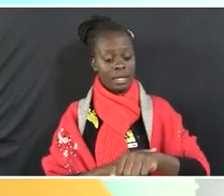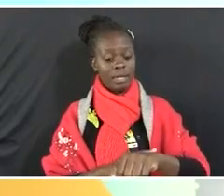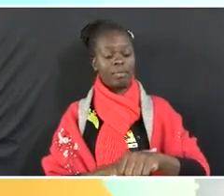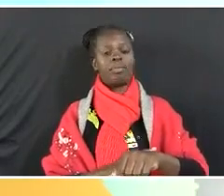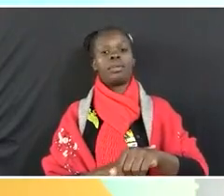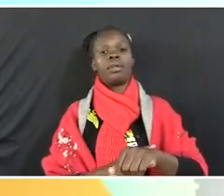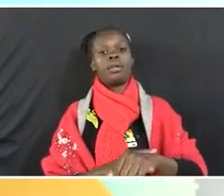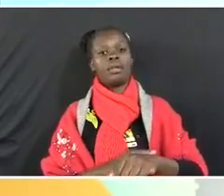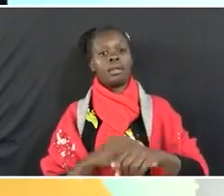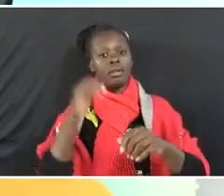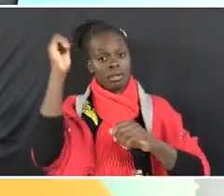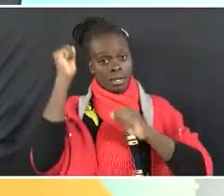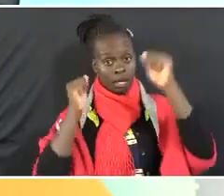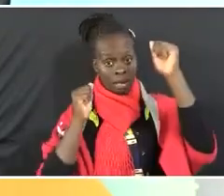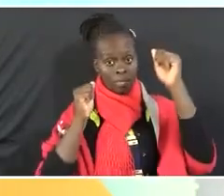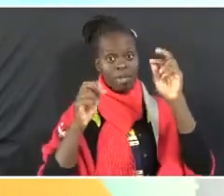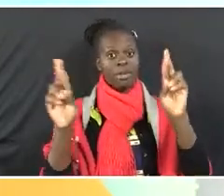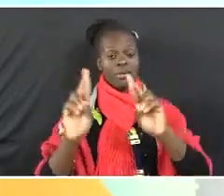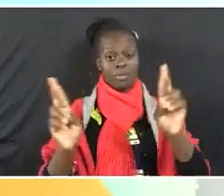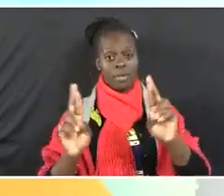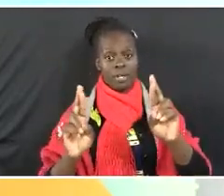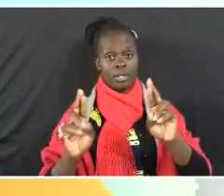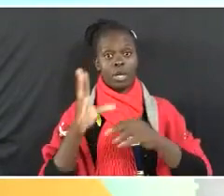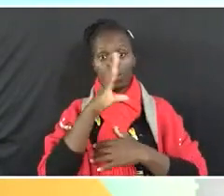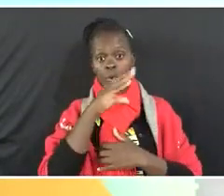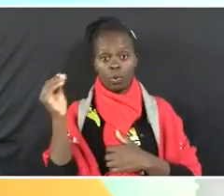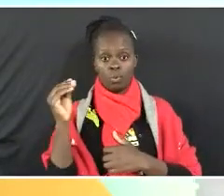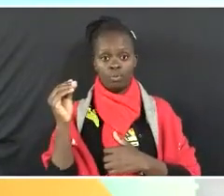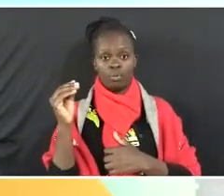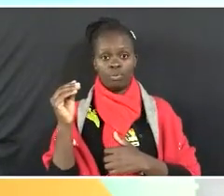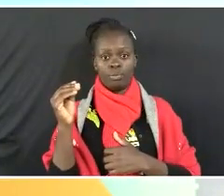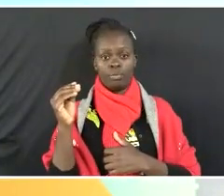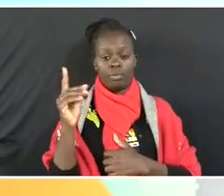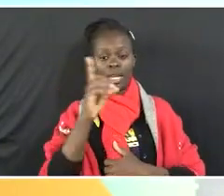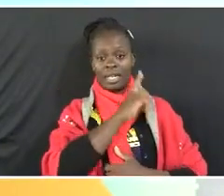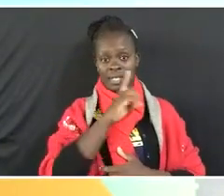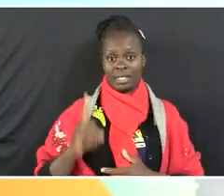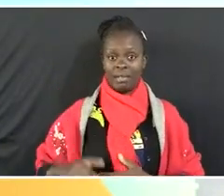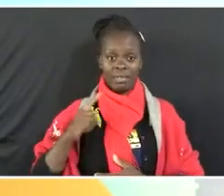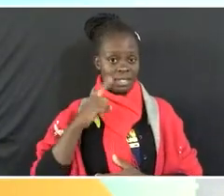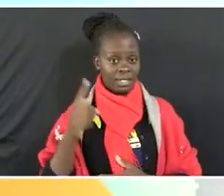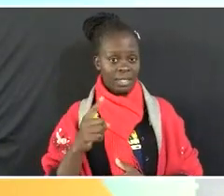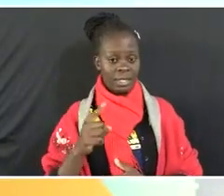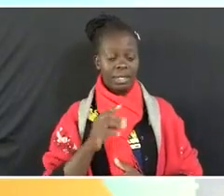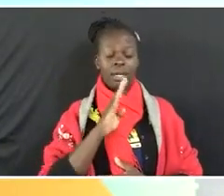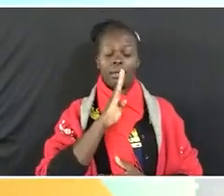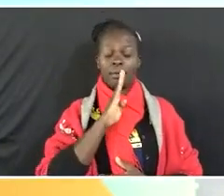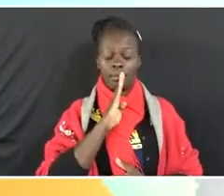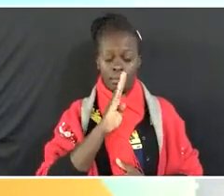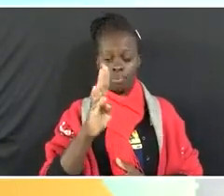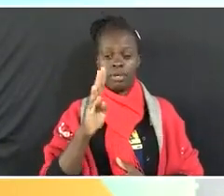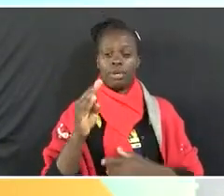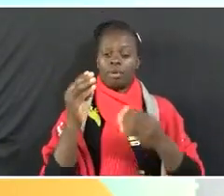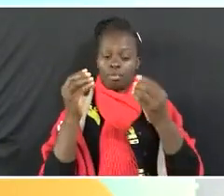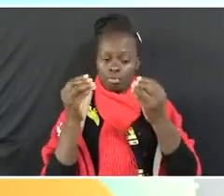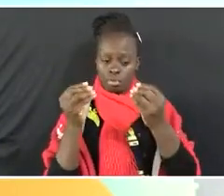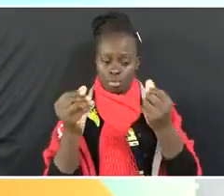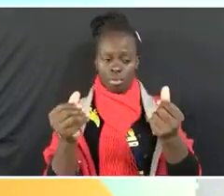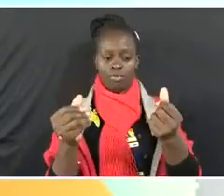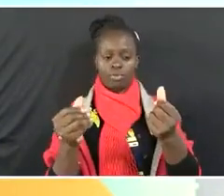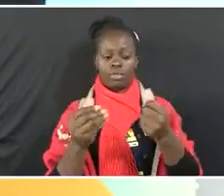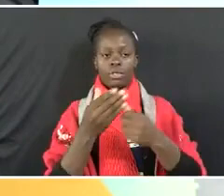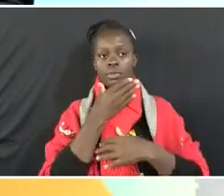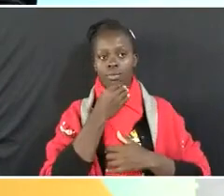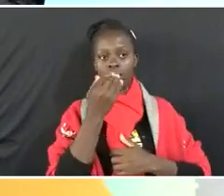even Absalom. And the text says, and all the people heard when the king gave all the captains